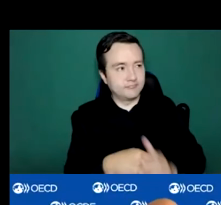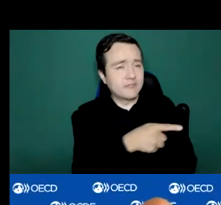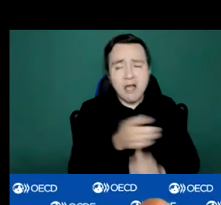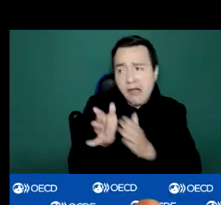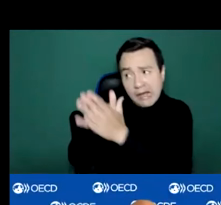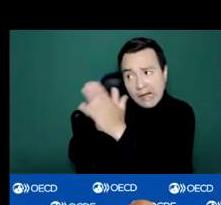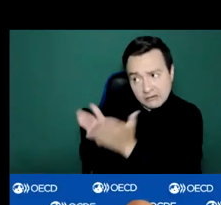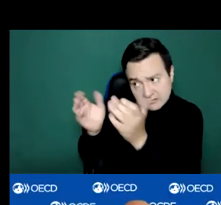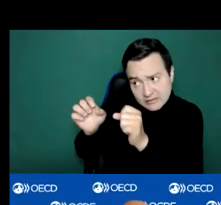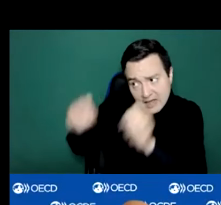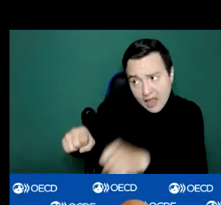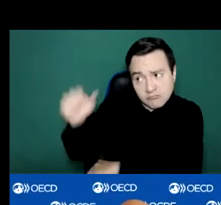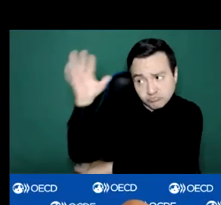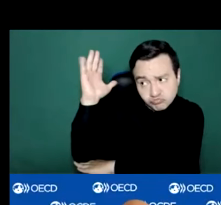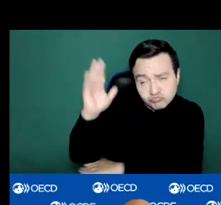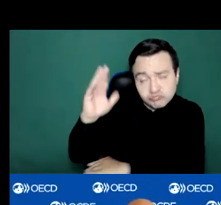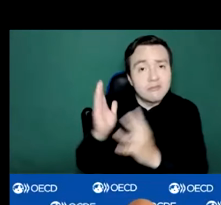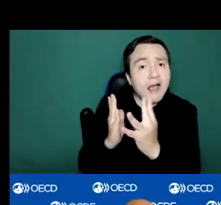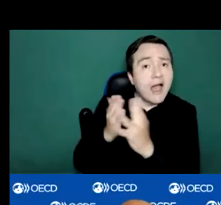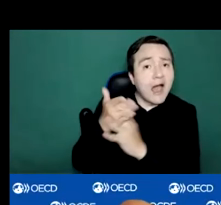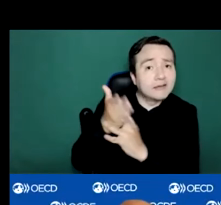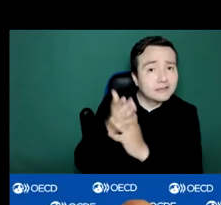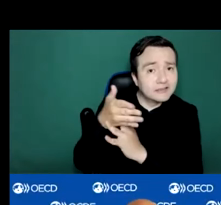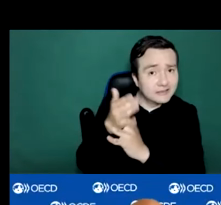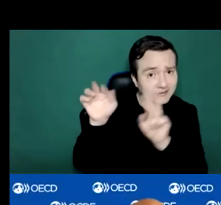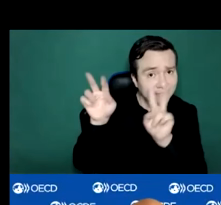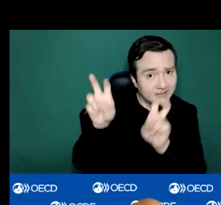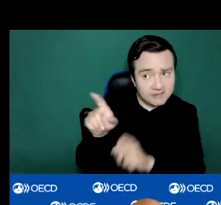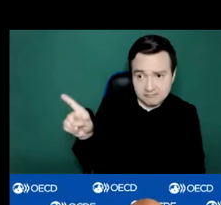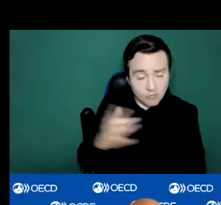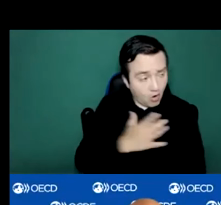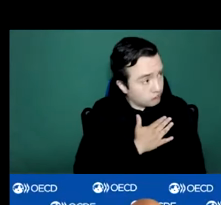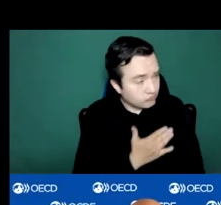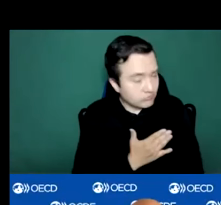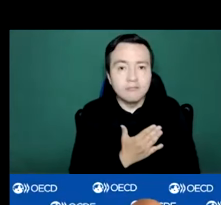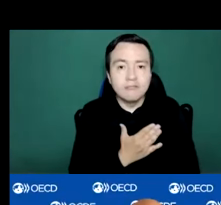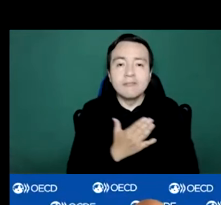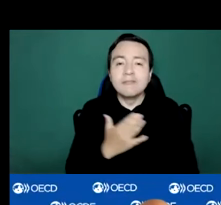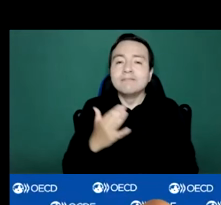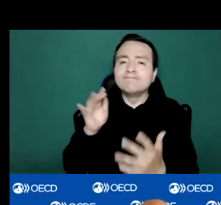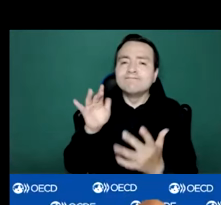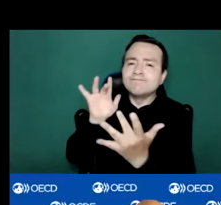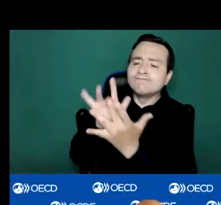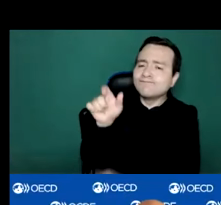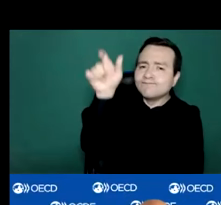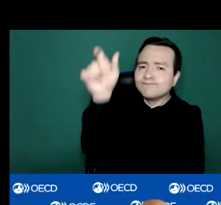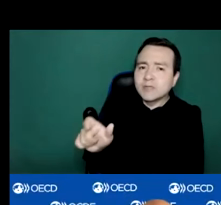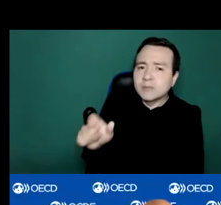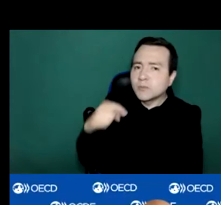experiences. From the perspective of the users of healthcare. So,